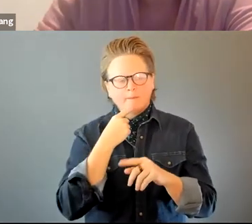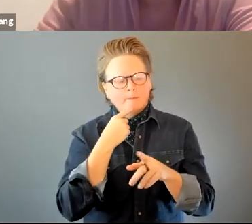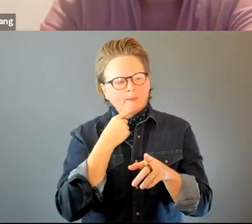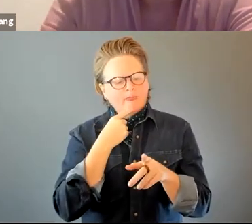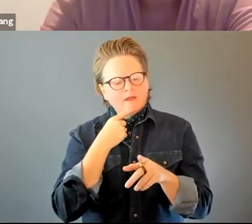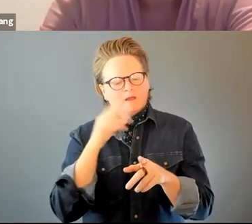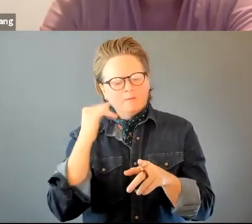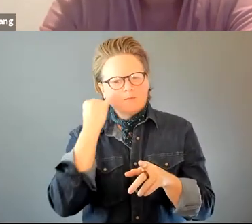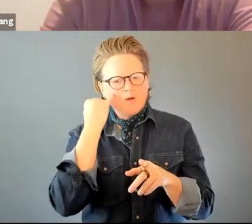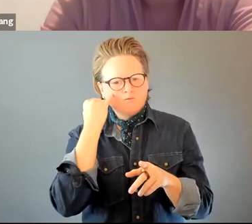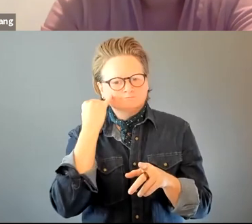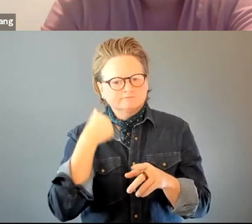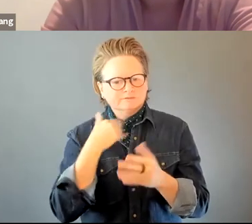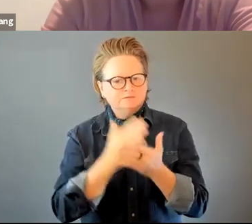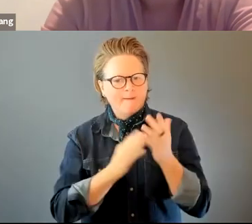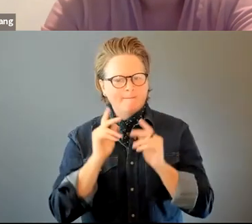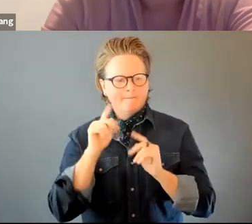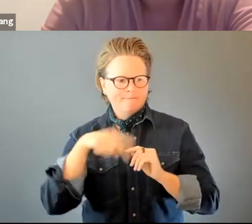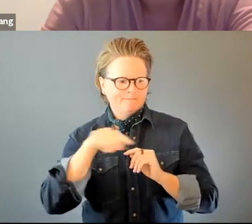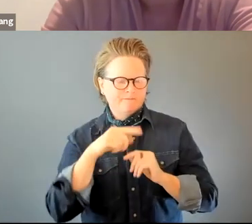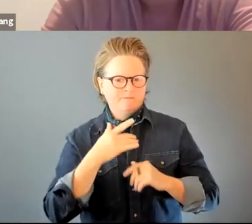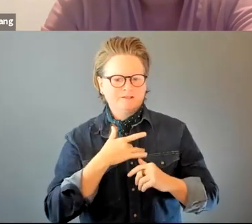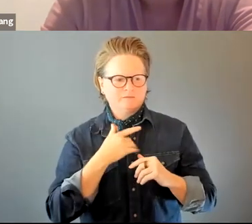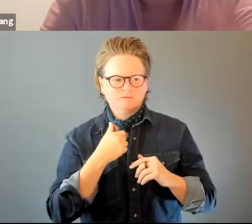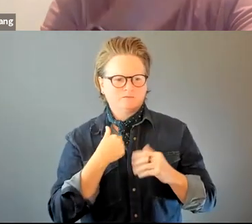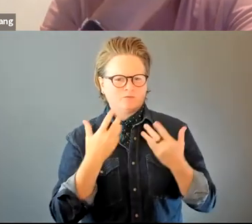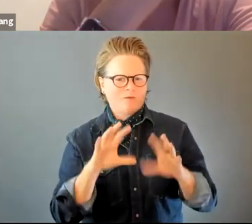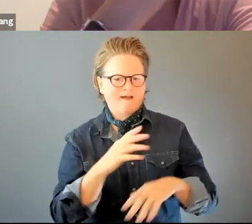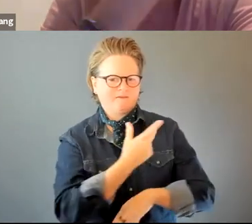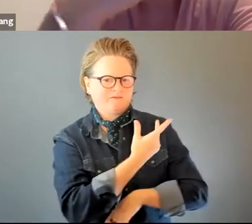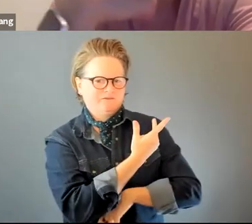I see one question that got typed here, and it says,